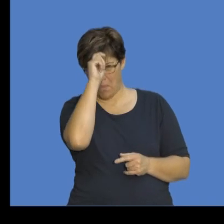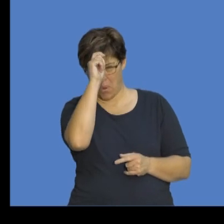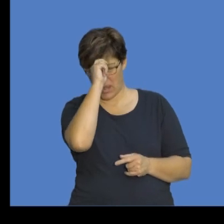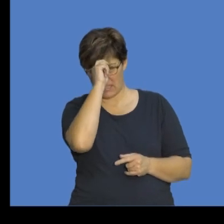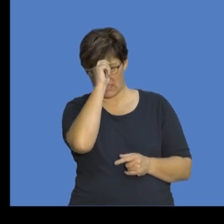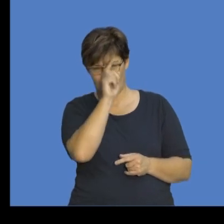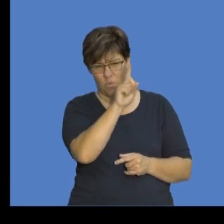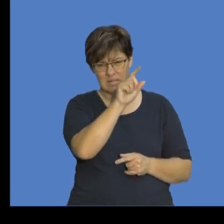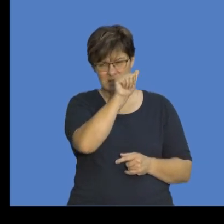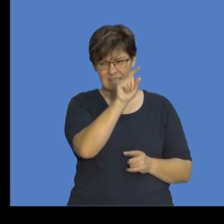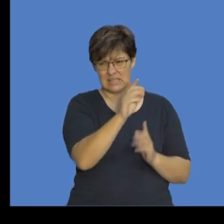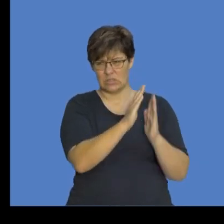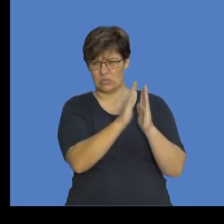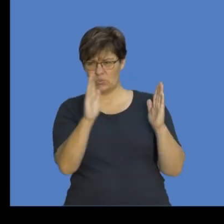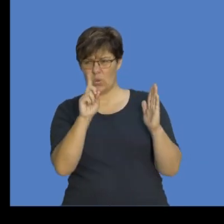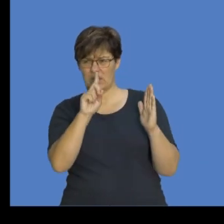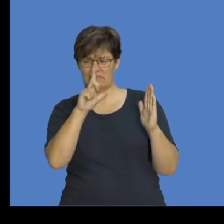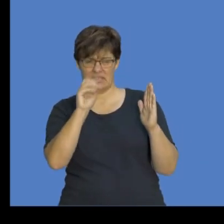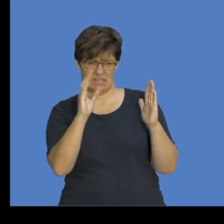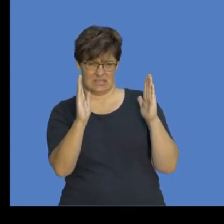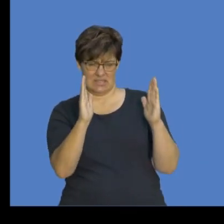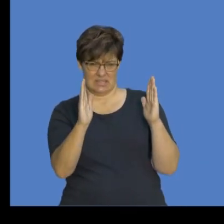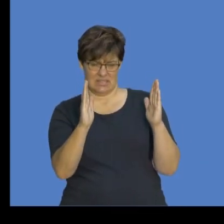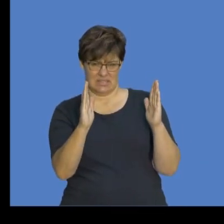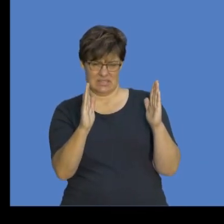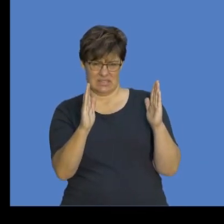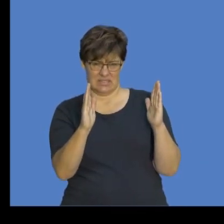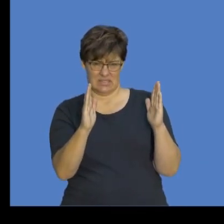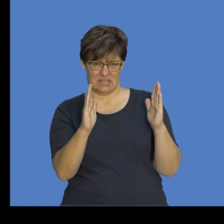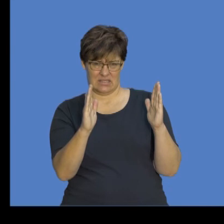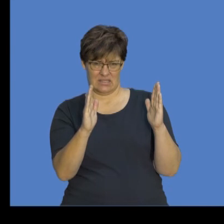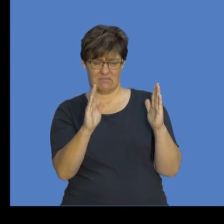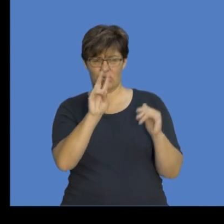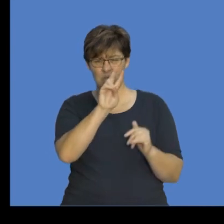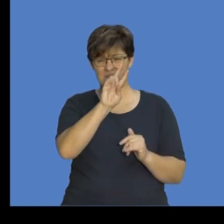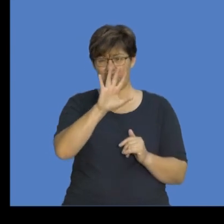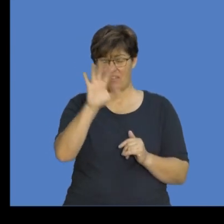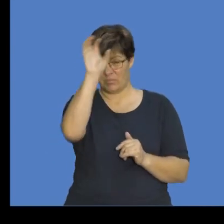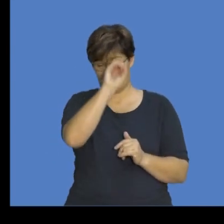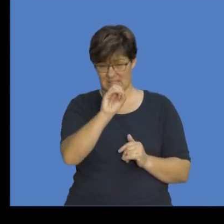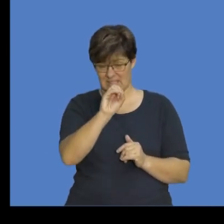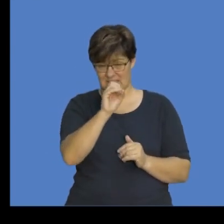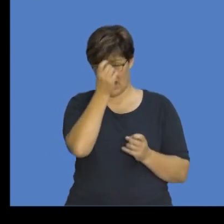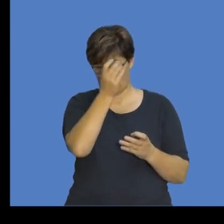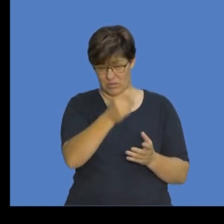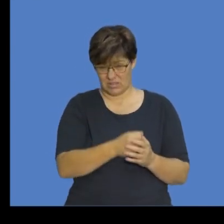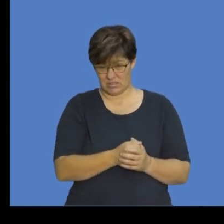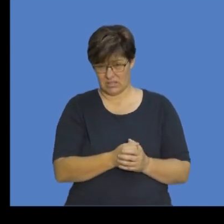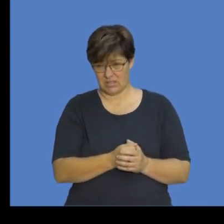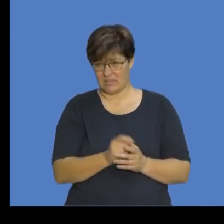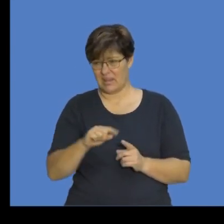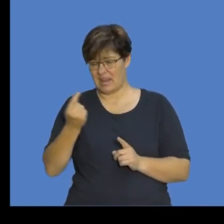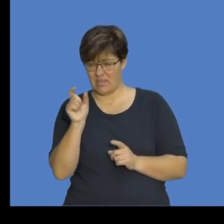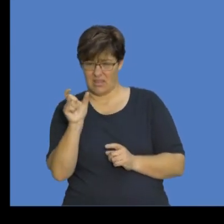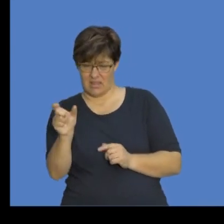From 160 to 170 of the data is there. And remember, this is 25% of the data, and you have another one